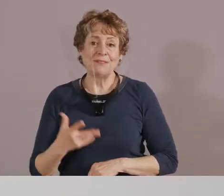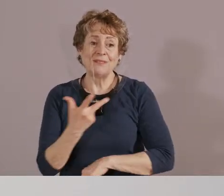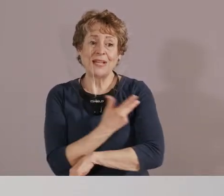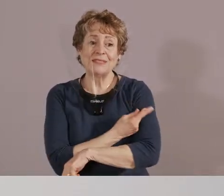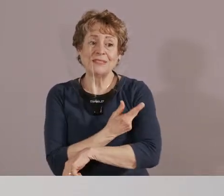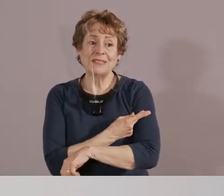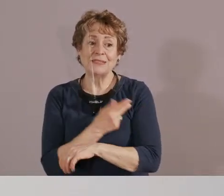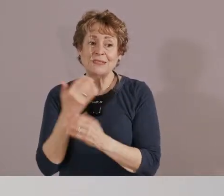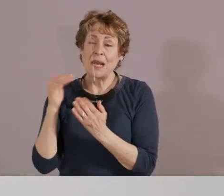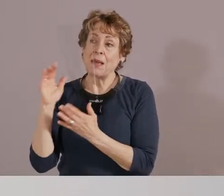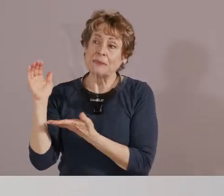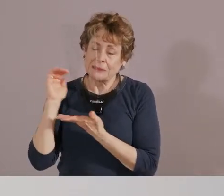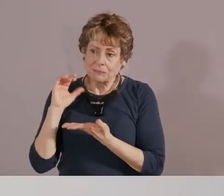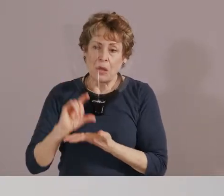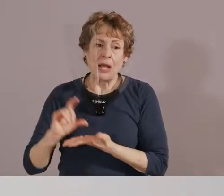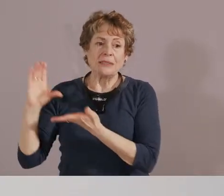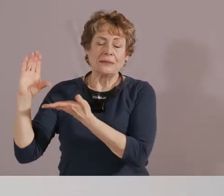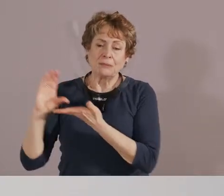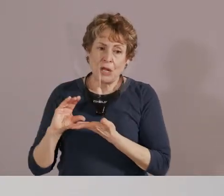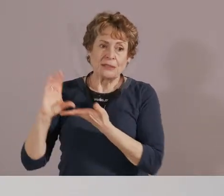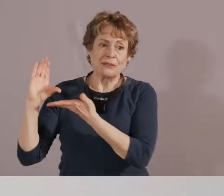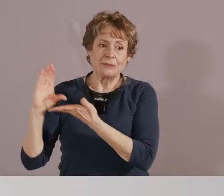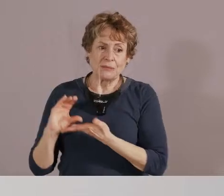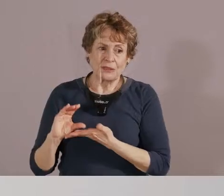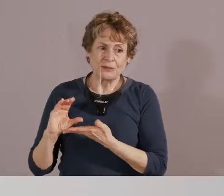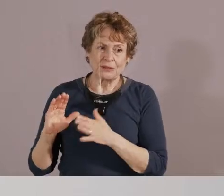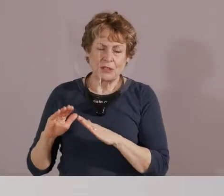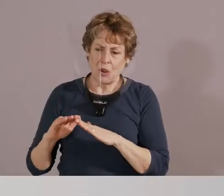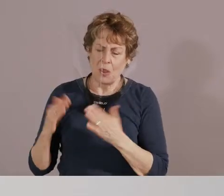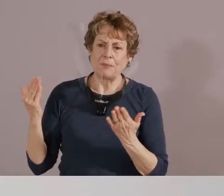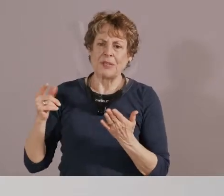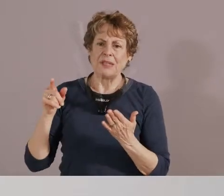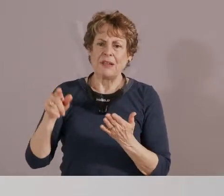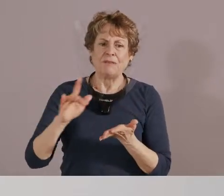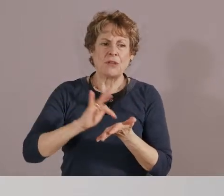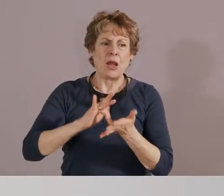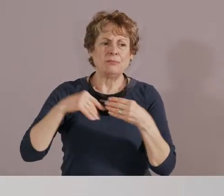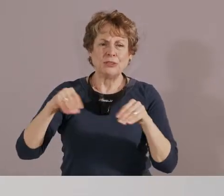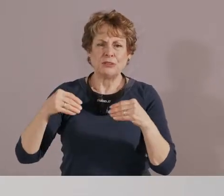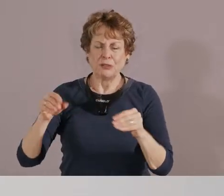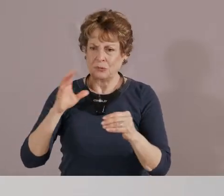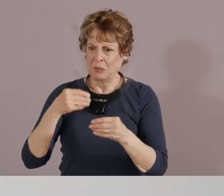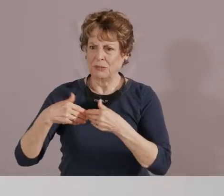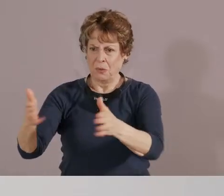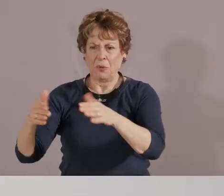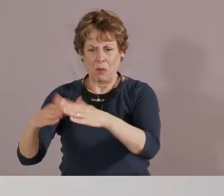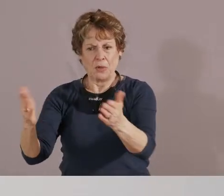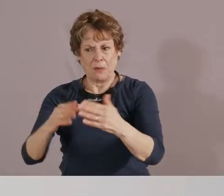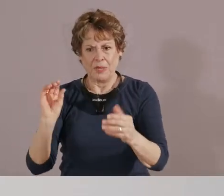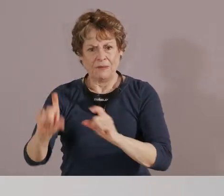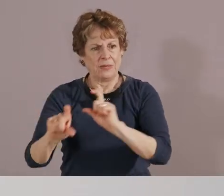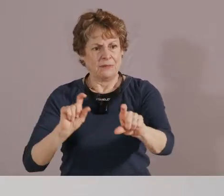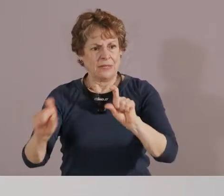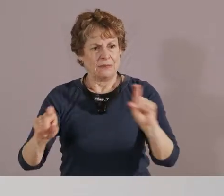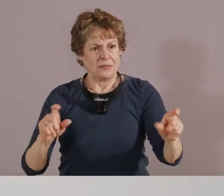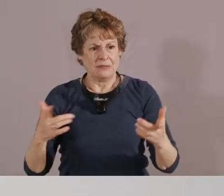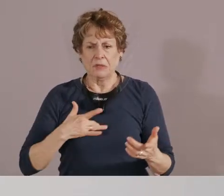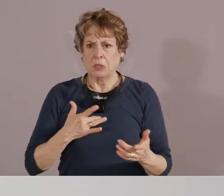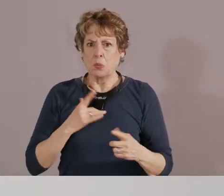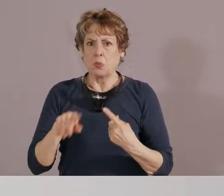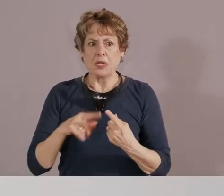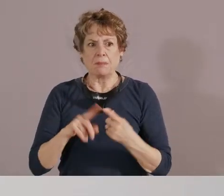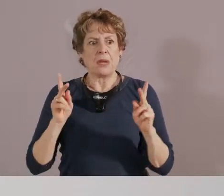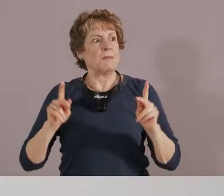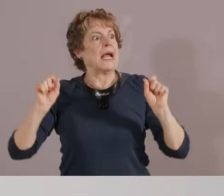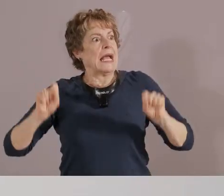start administering. So realistically, when do you think people can start making appointments to